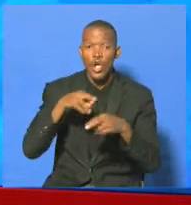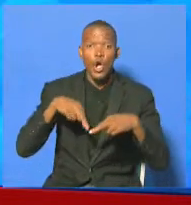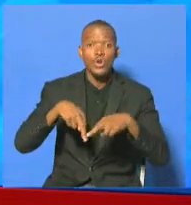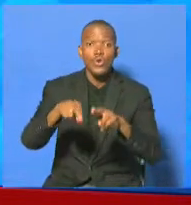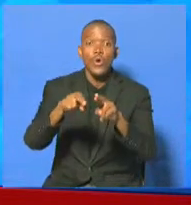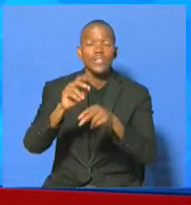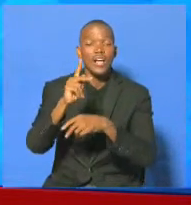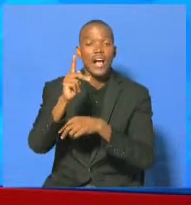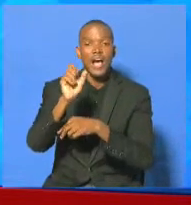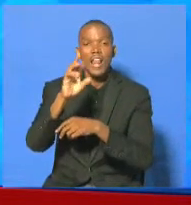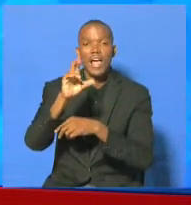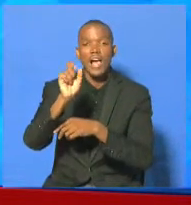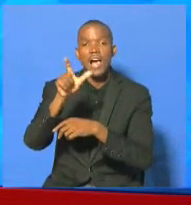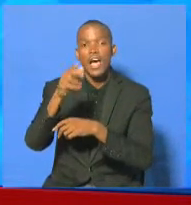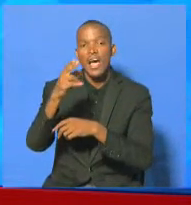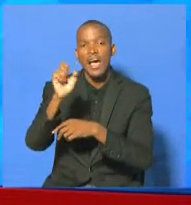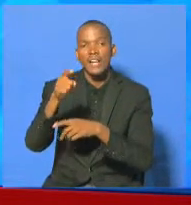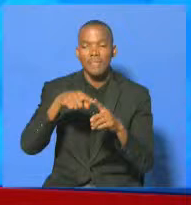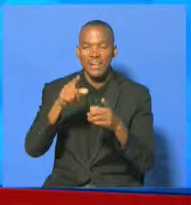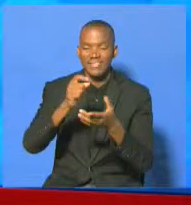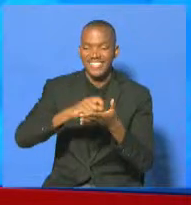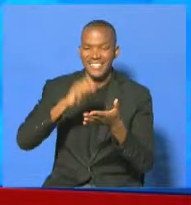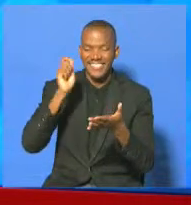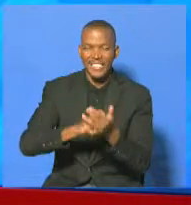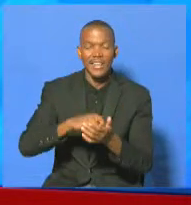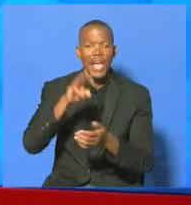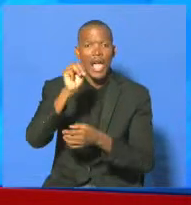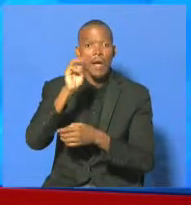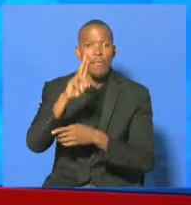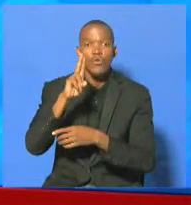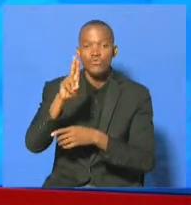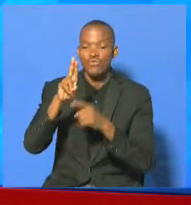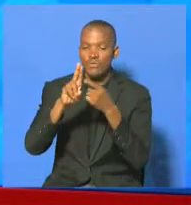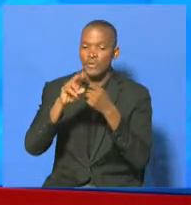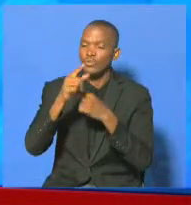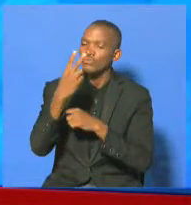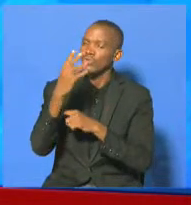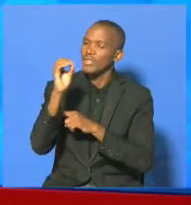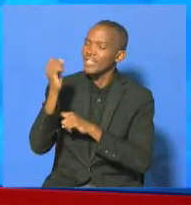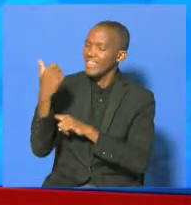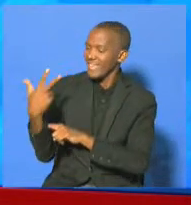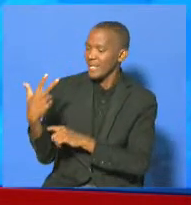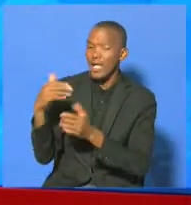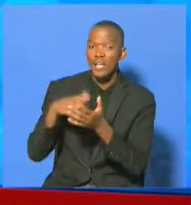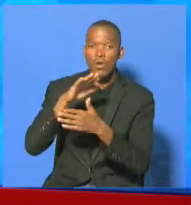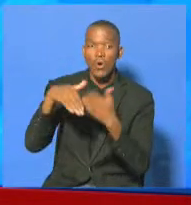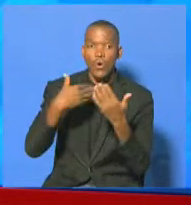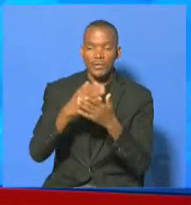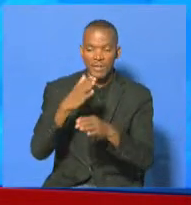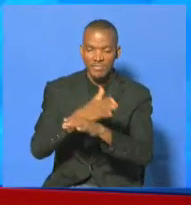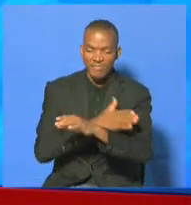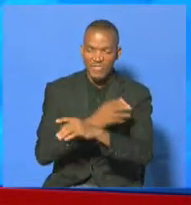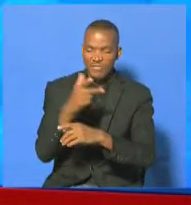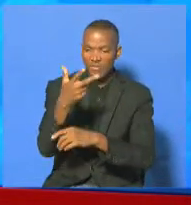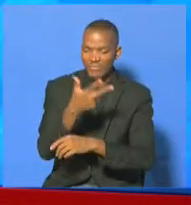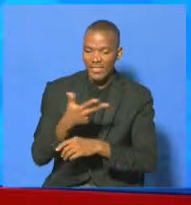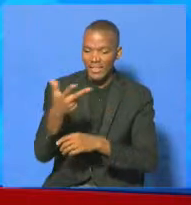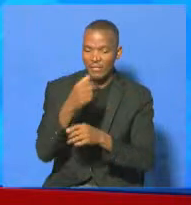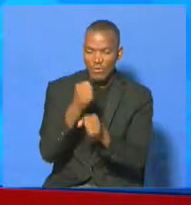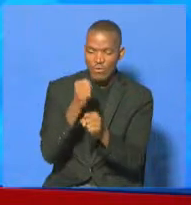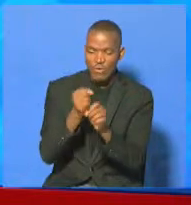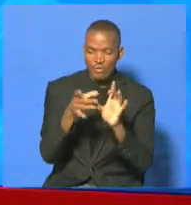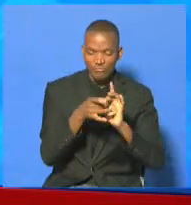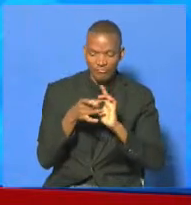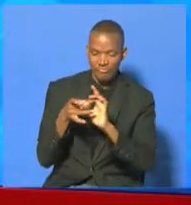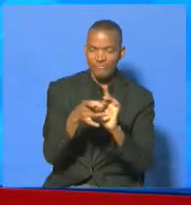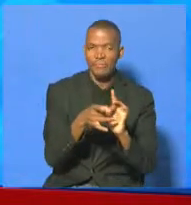This comes after three states signed a memorandum of understanding in 2003 to promote bilateral and trade relations among them. Lone